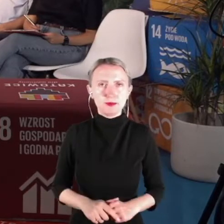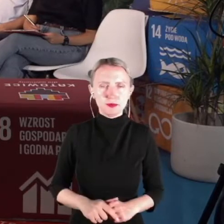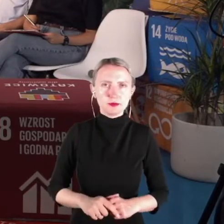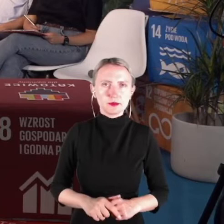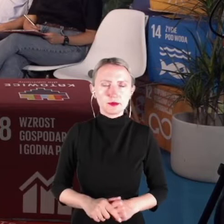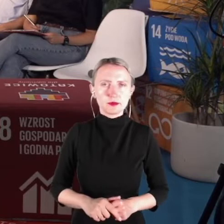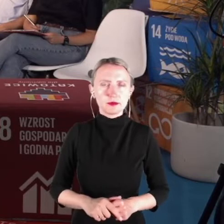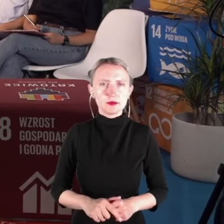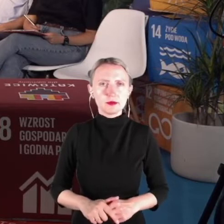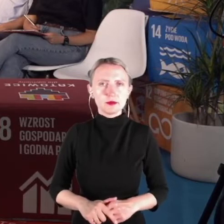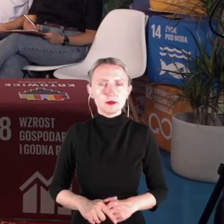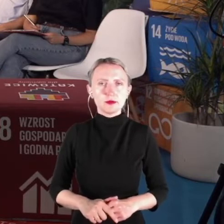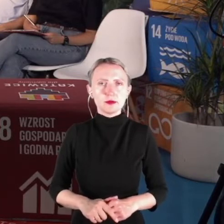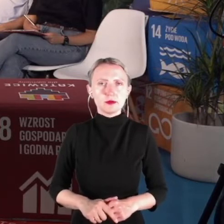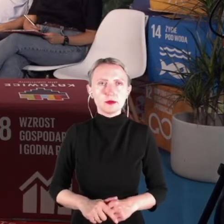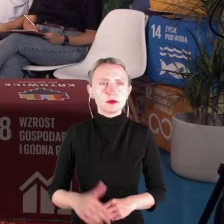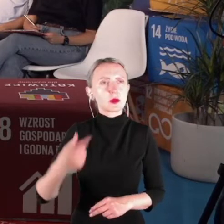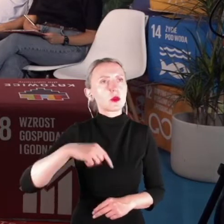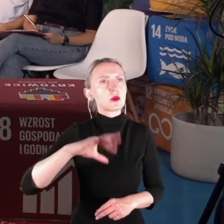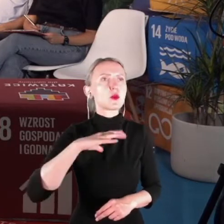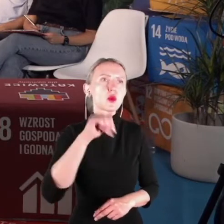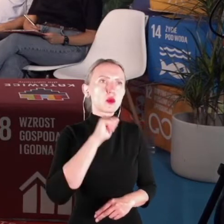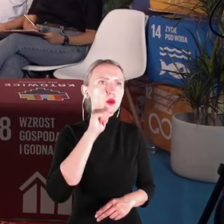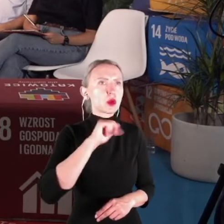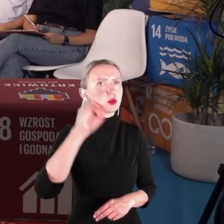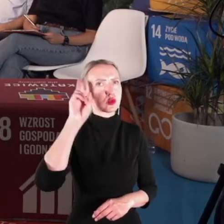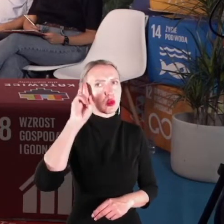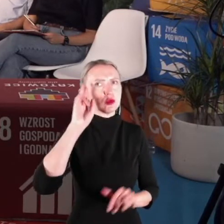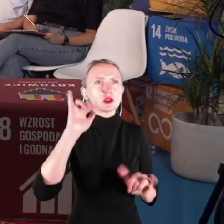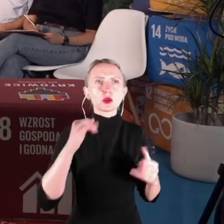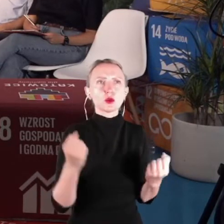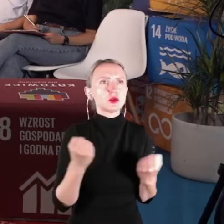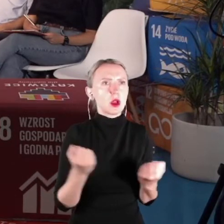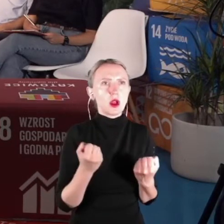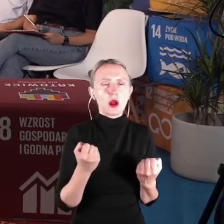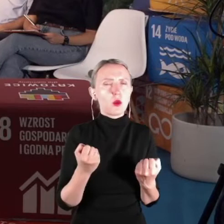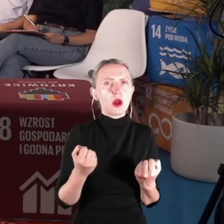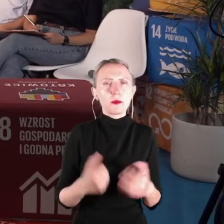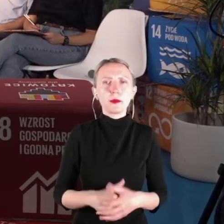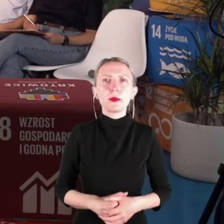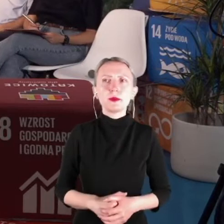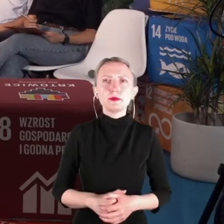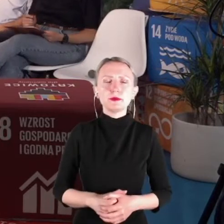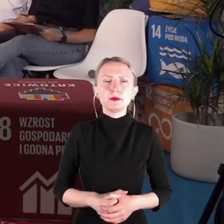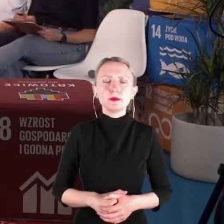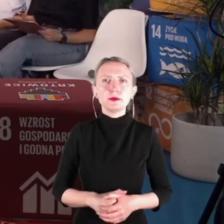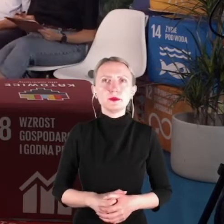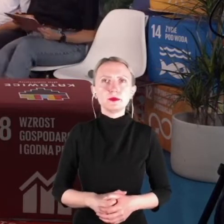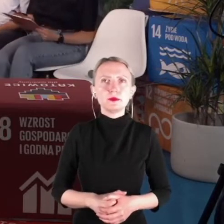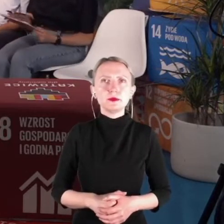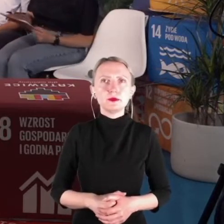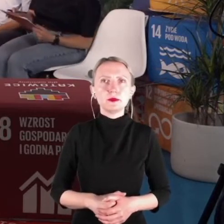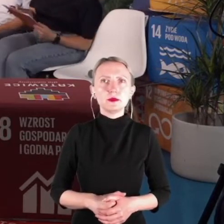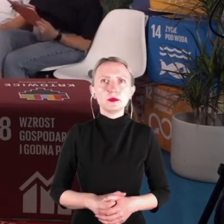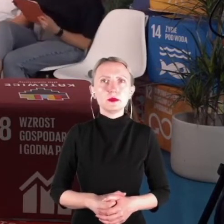we were interested to understand what's there actually, how it works. Second thing, it was part of this kind of attention to the afterlife